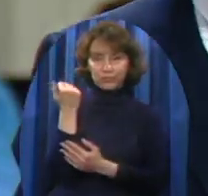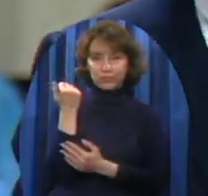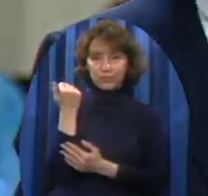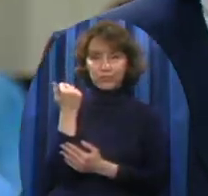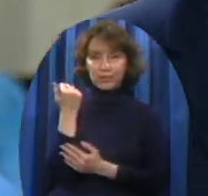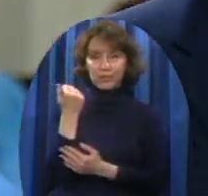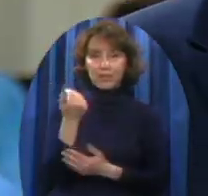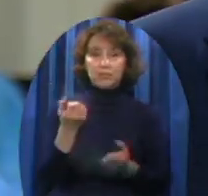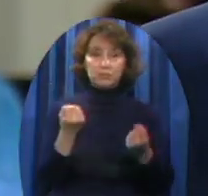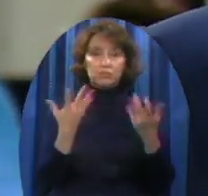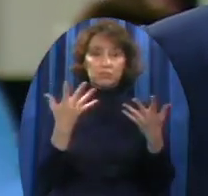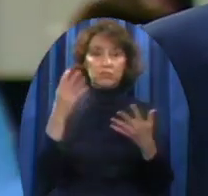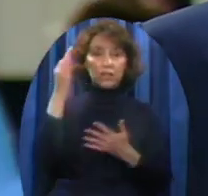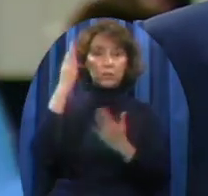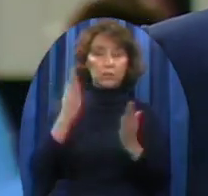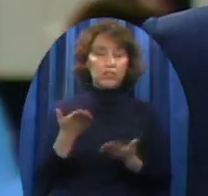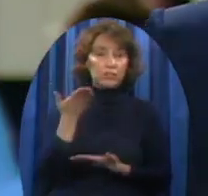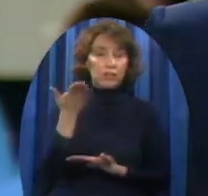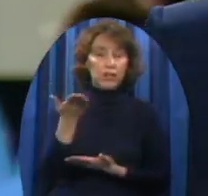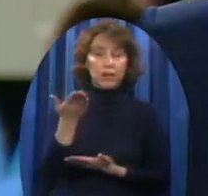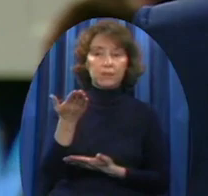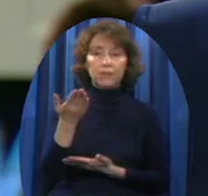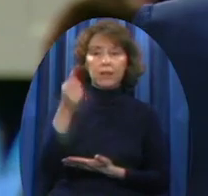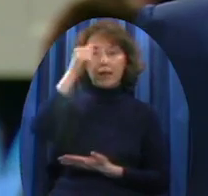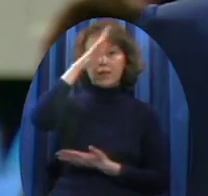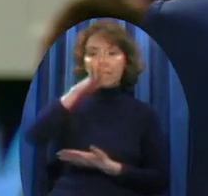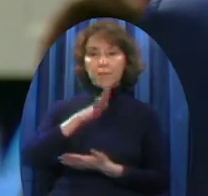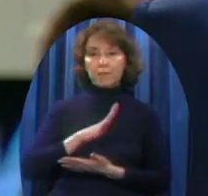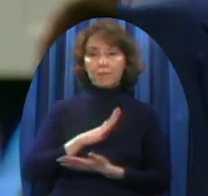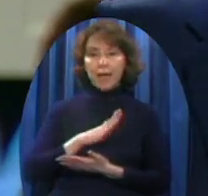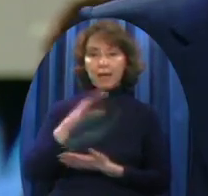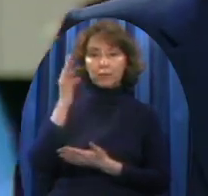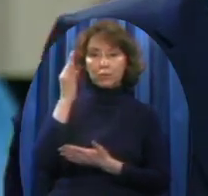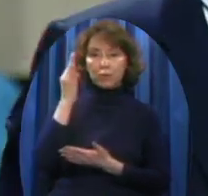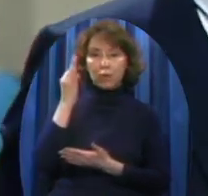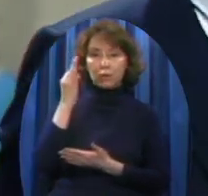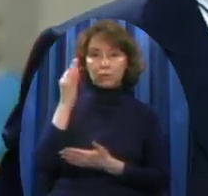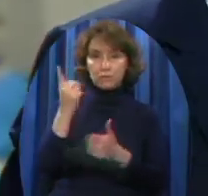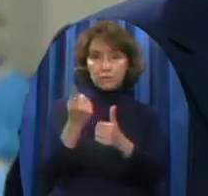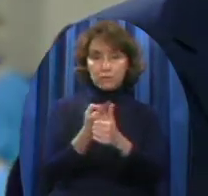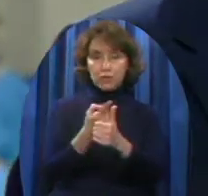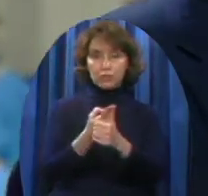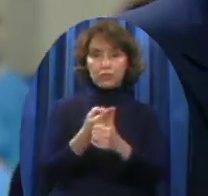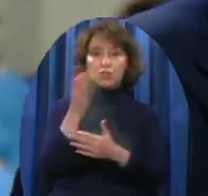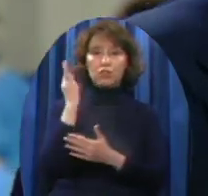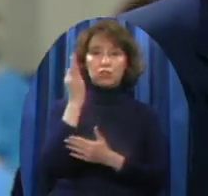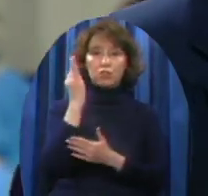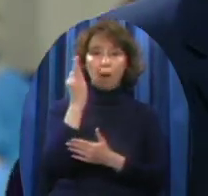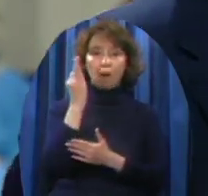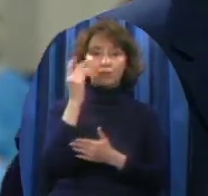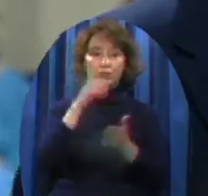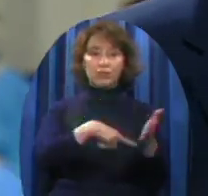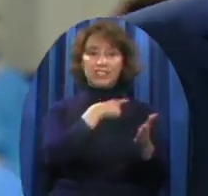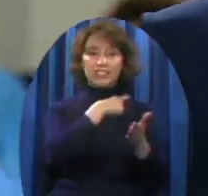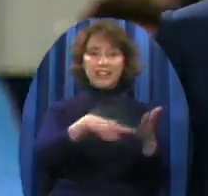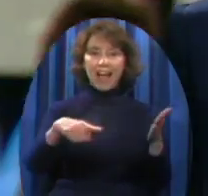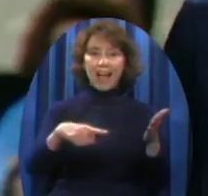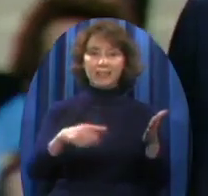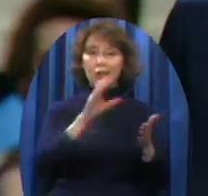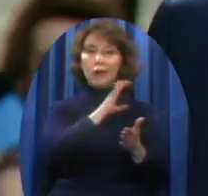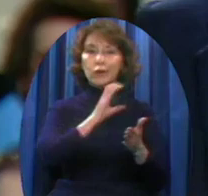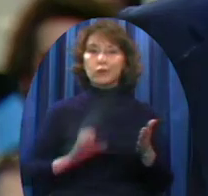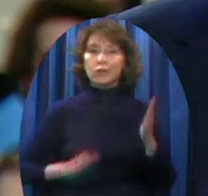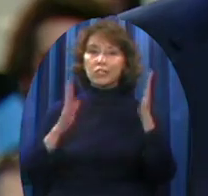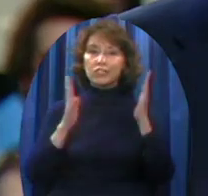preachers. The gentleman who spoke just in front of me spent a good bit of his time talking about or against Christian schools. He called them